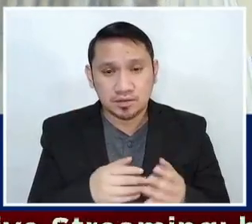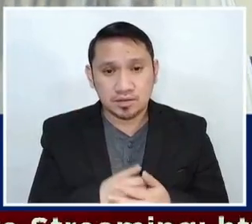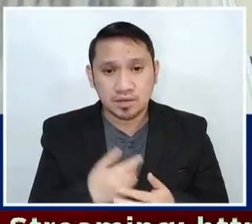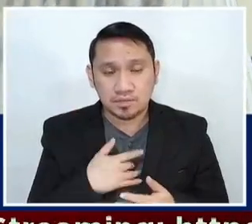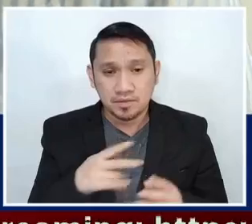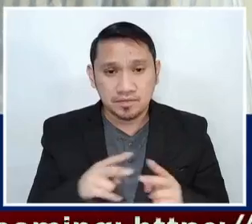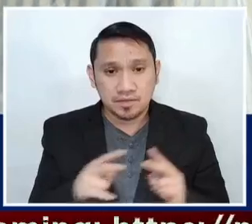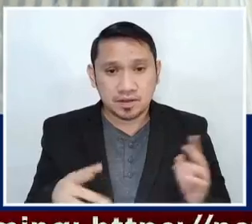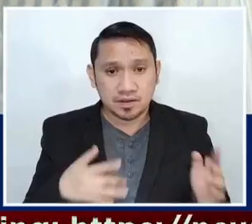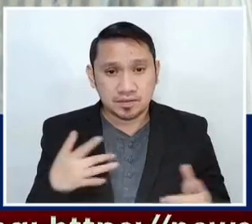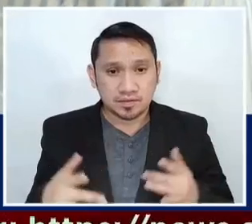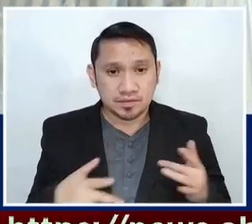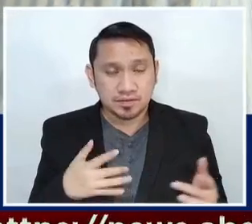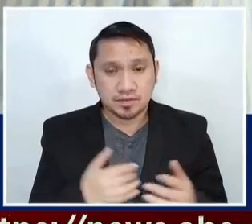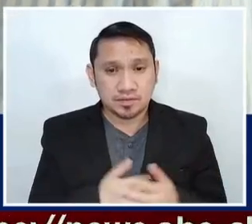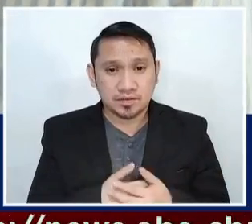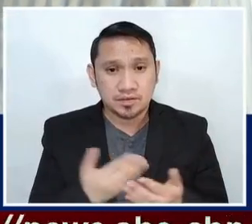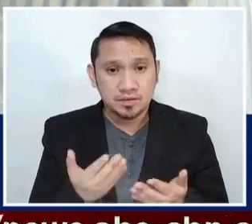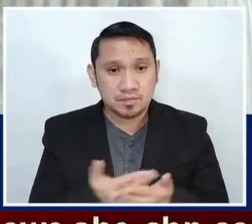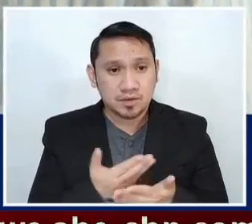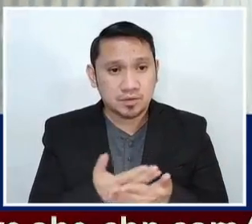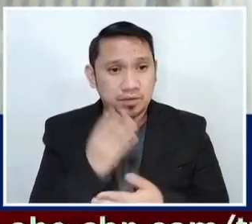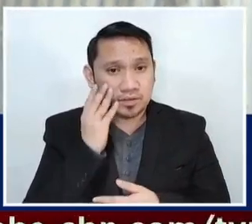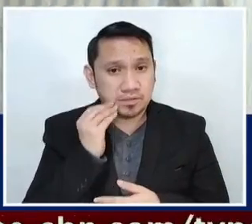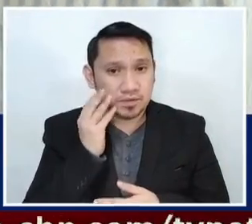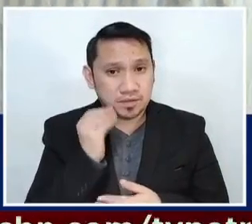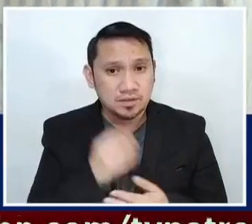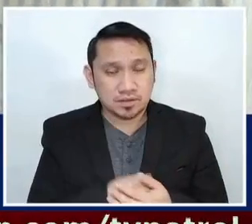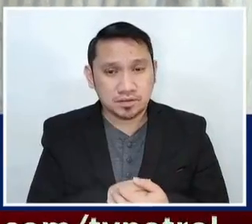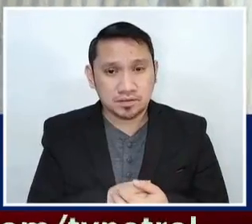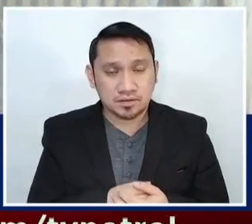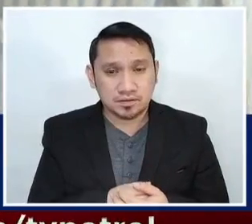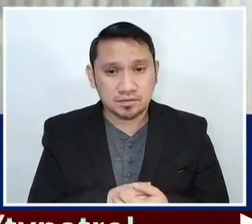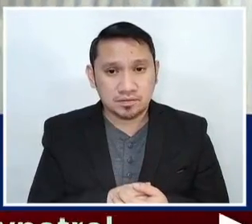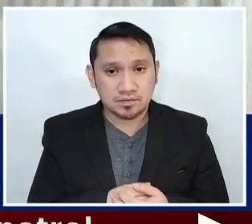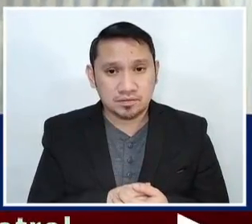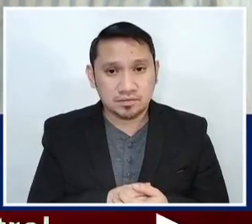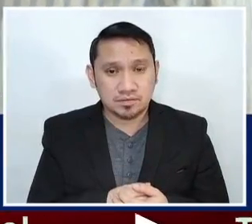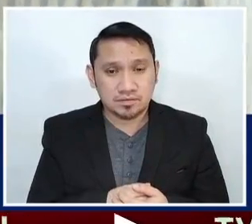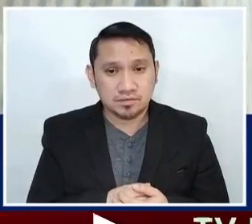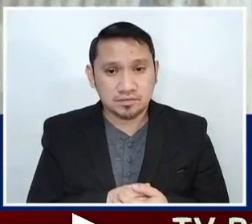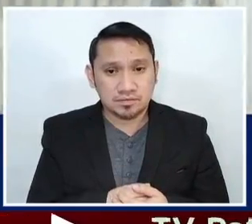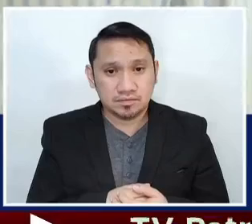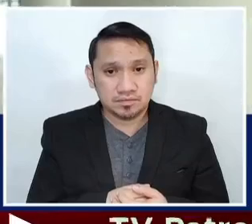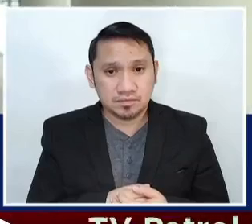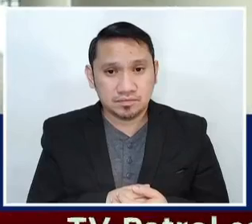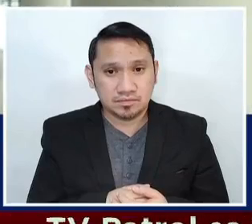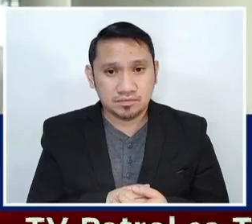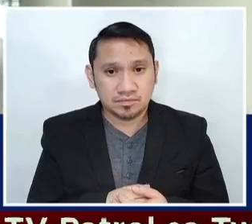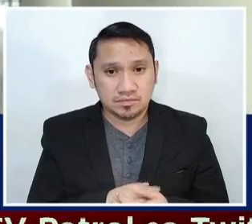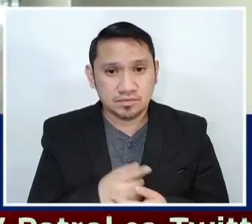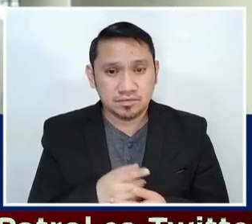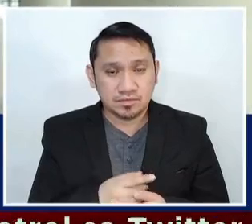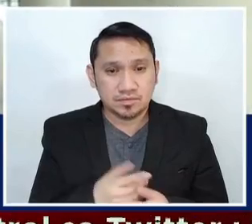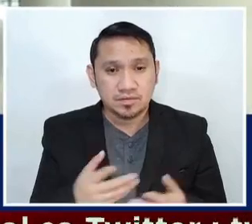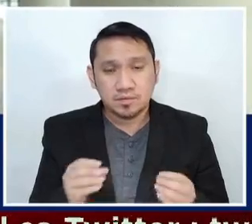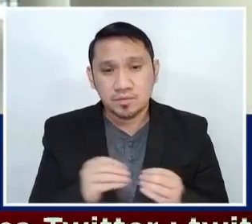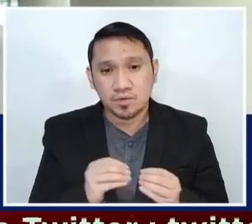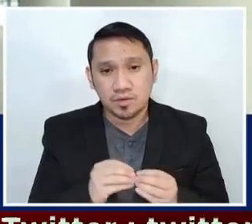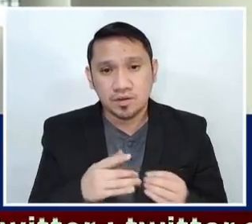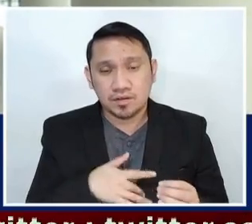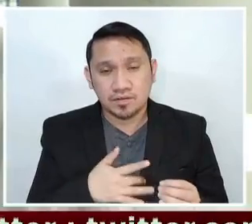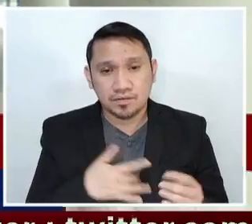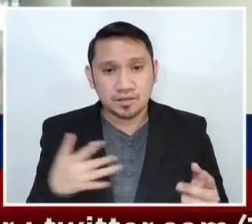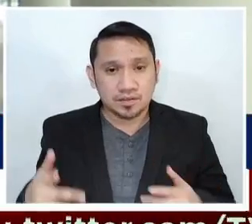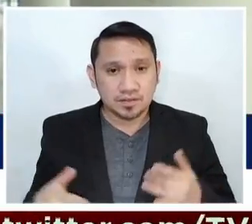excited because it's gonna be a whole new different experience for me. You're in safe hands. Wow! You're with this guy, yeah? More of excitement ako eh. Gusto